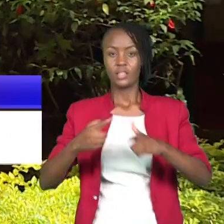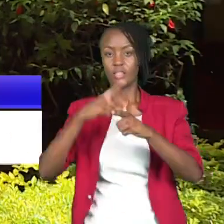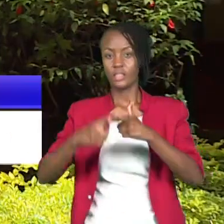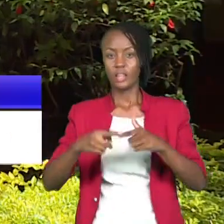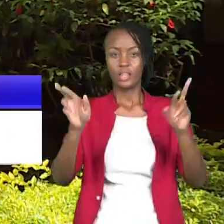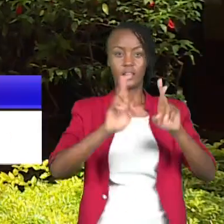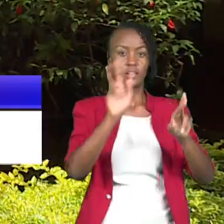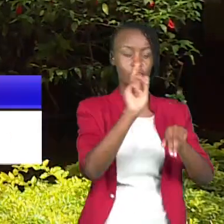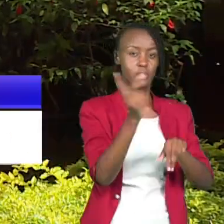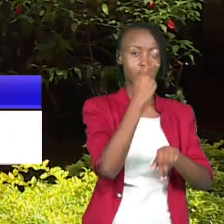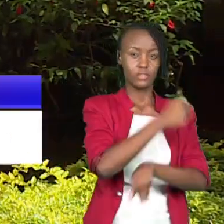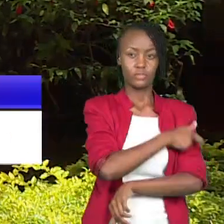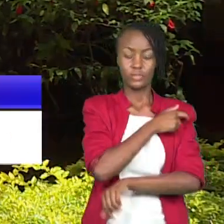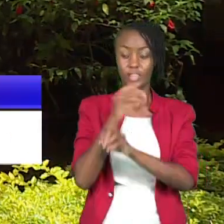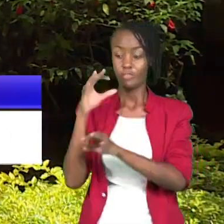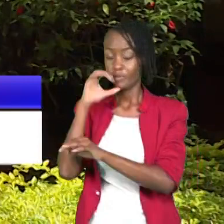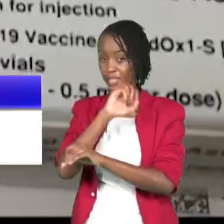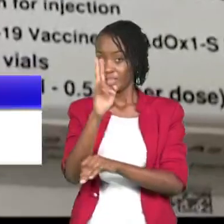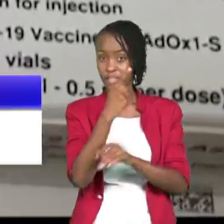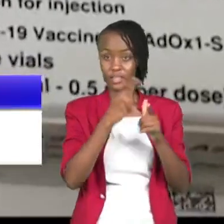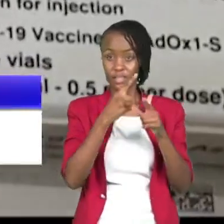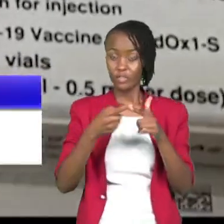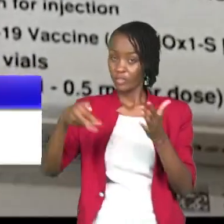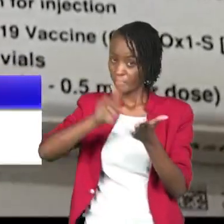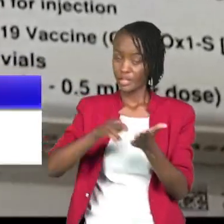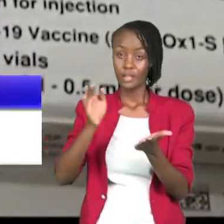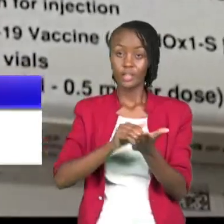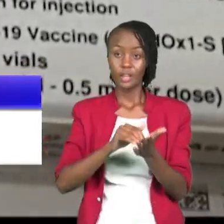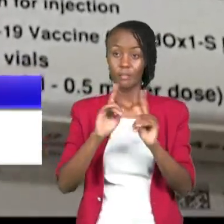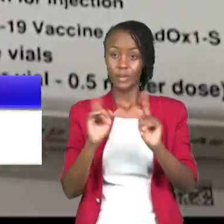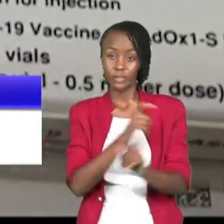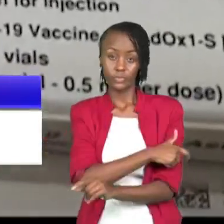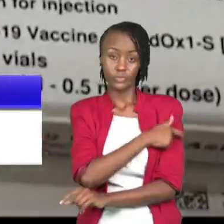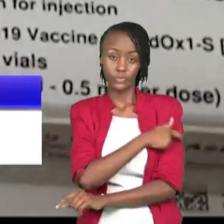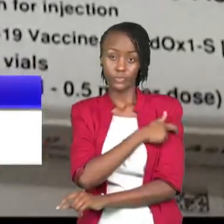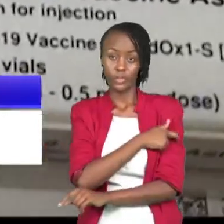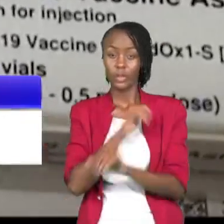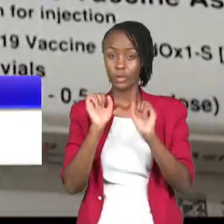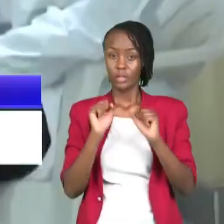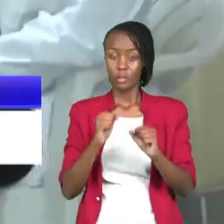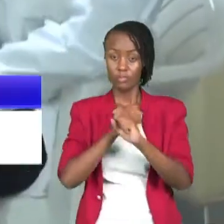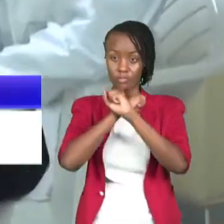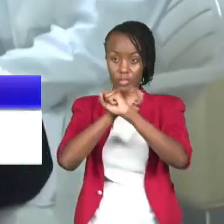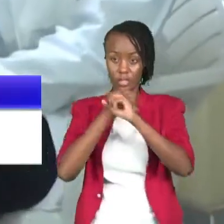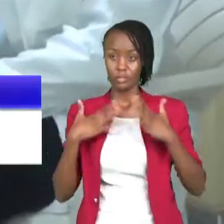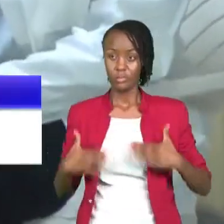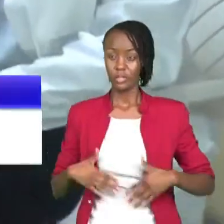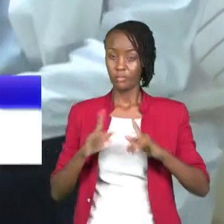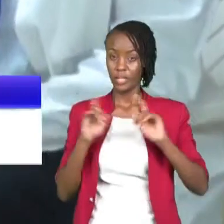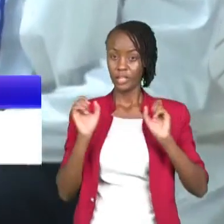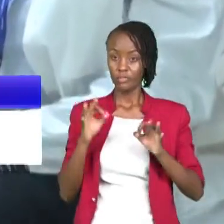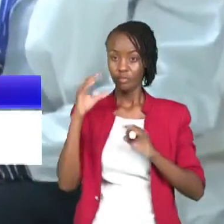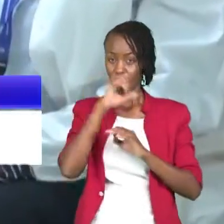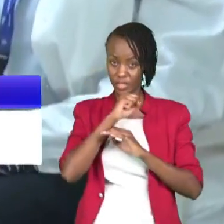if you miss the second one, you'll have to restart again. Although vaccinations will bring about herd immunity, if one does not observe all